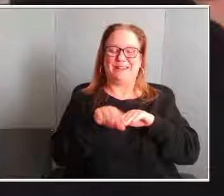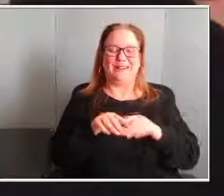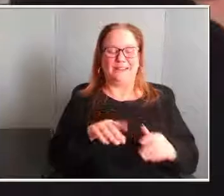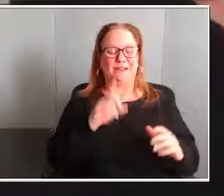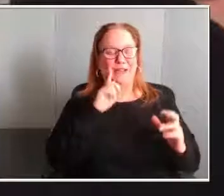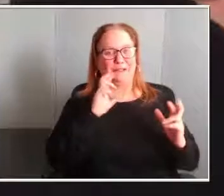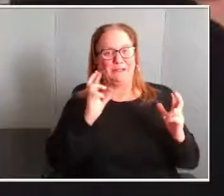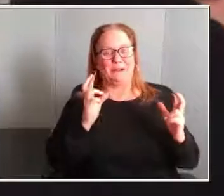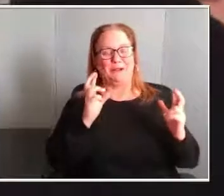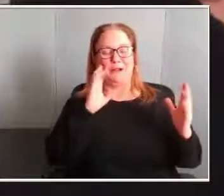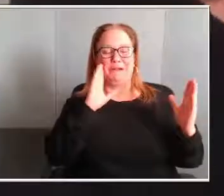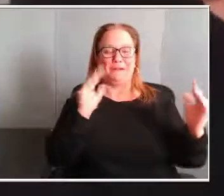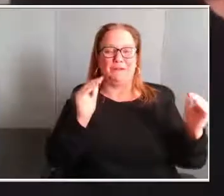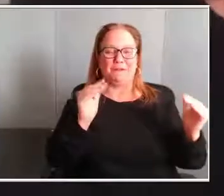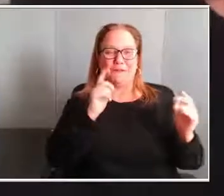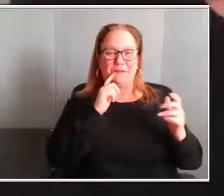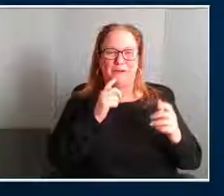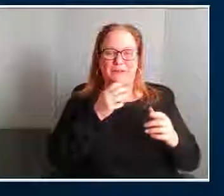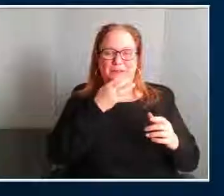coming up next.